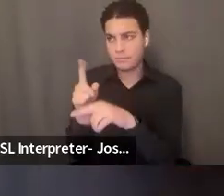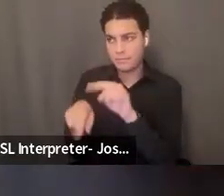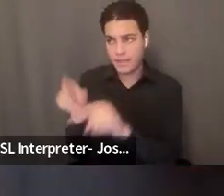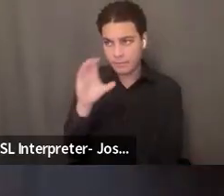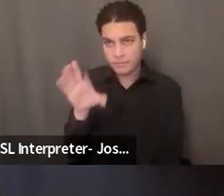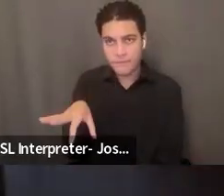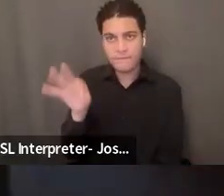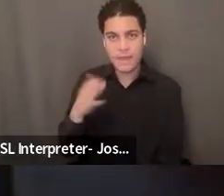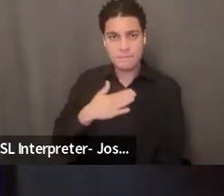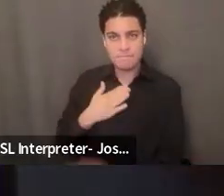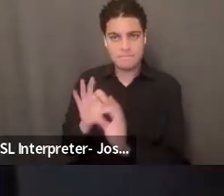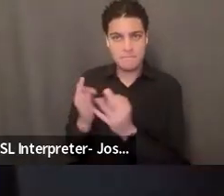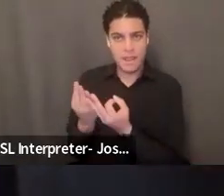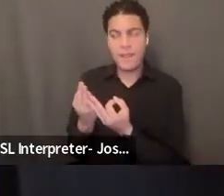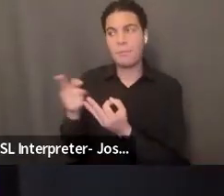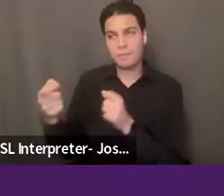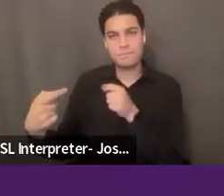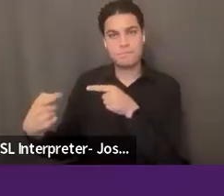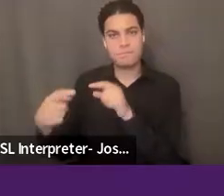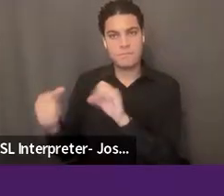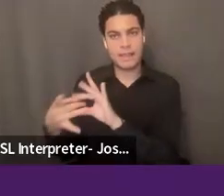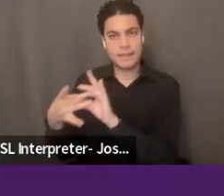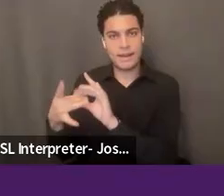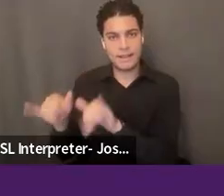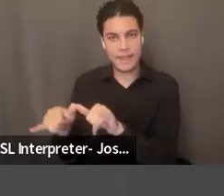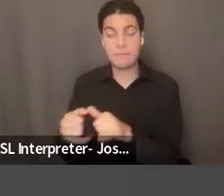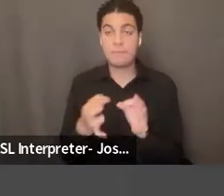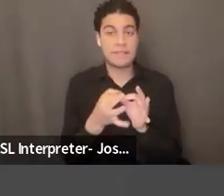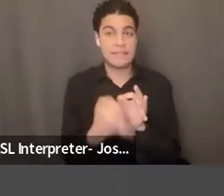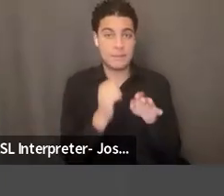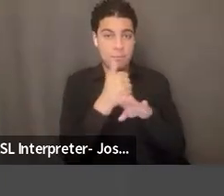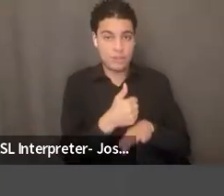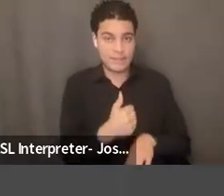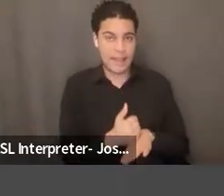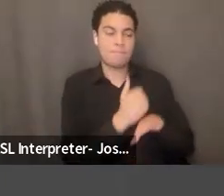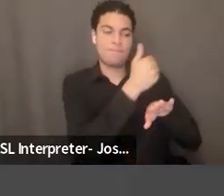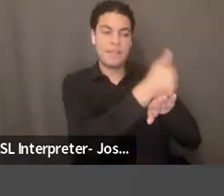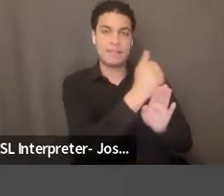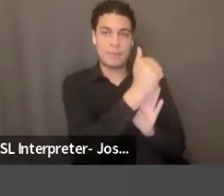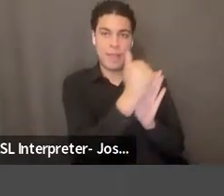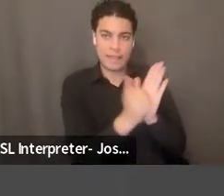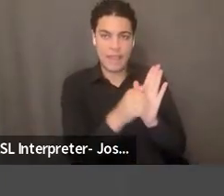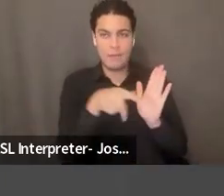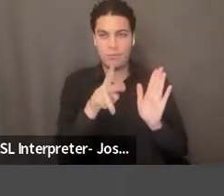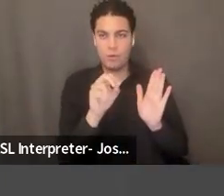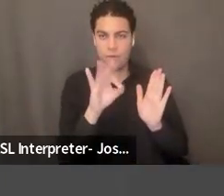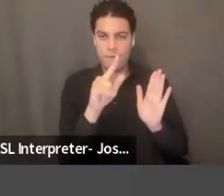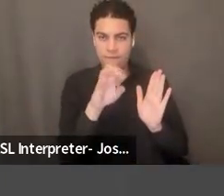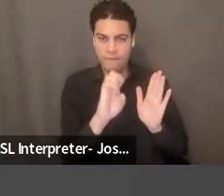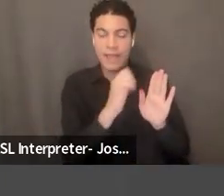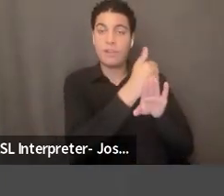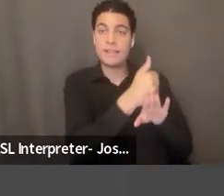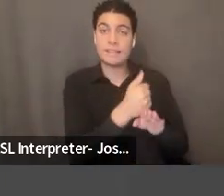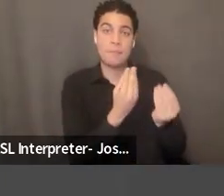the website, you create a profile for your loved one, assign the information that you'd want the public to see in the event that